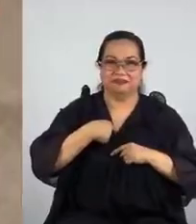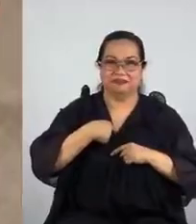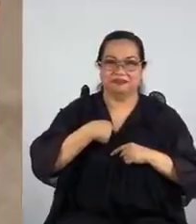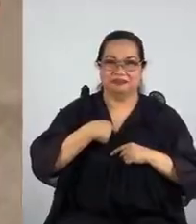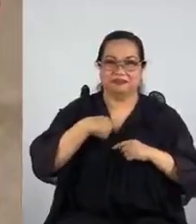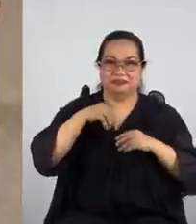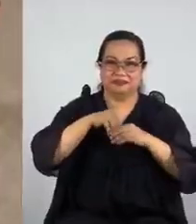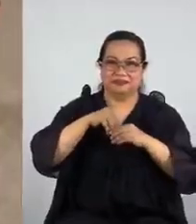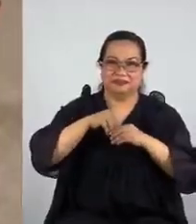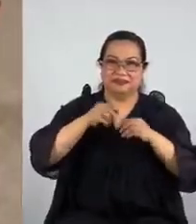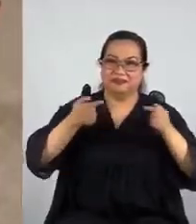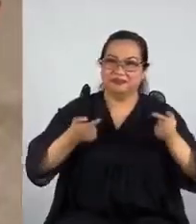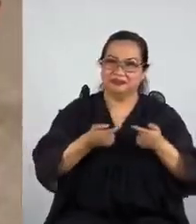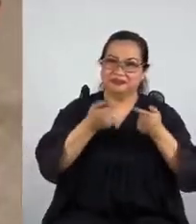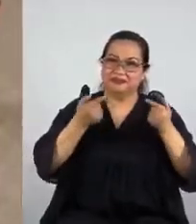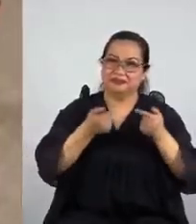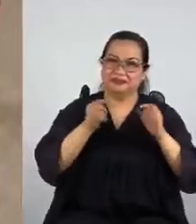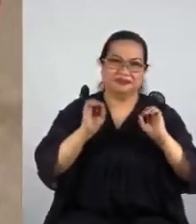in the presence of sin.